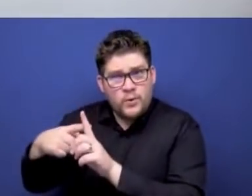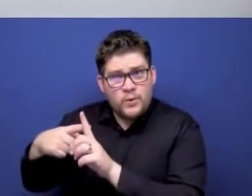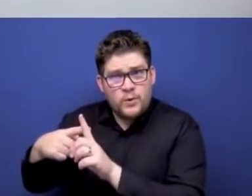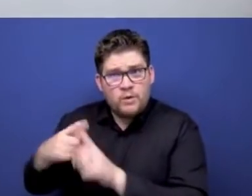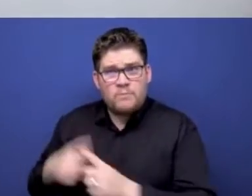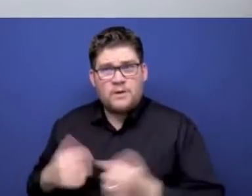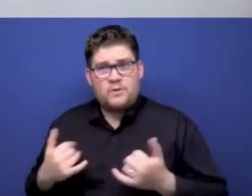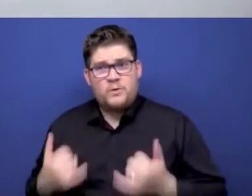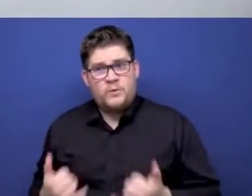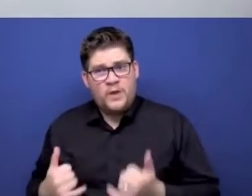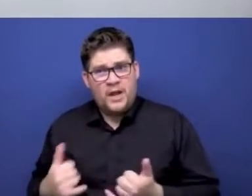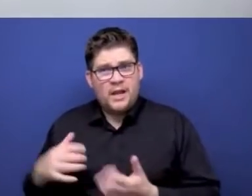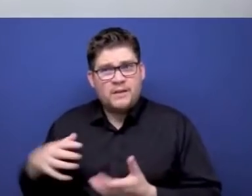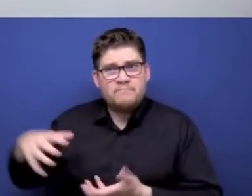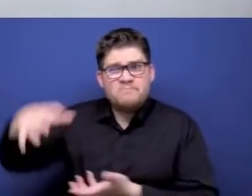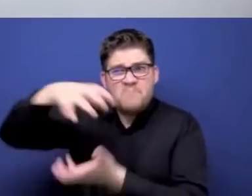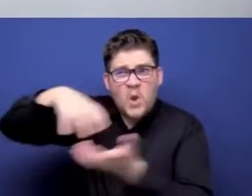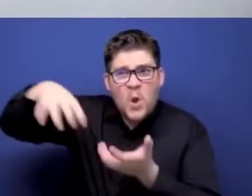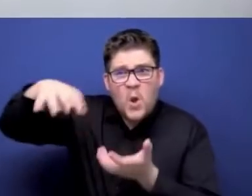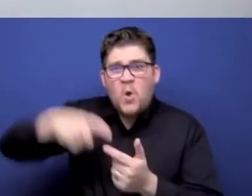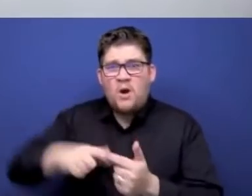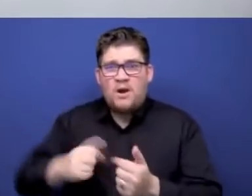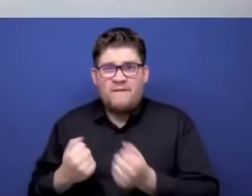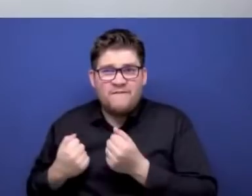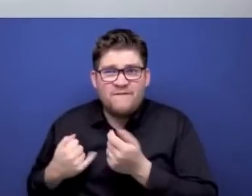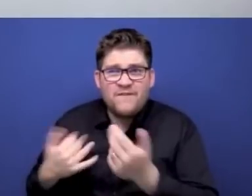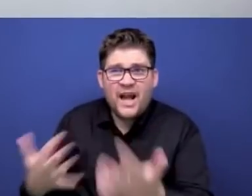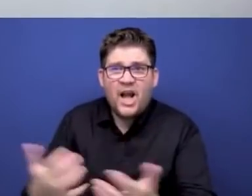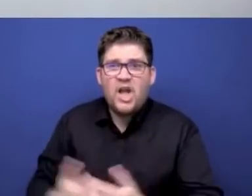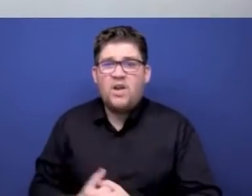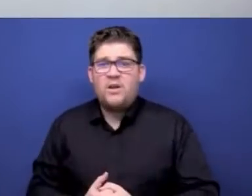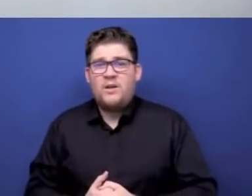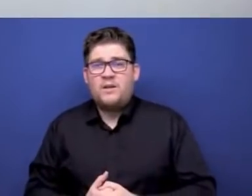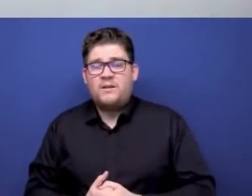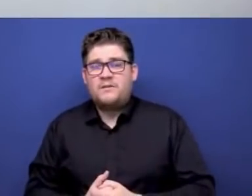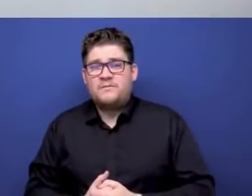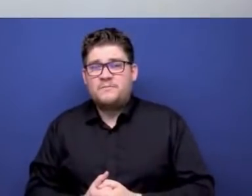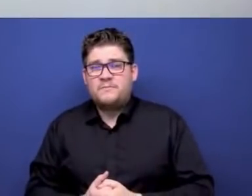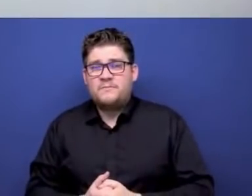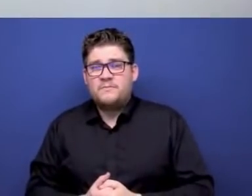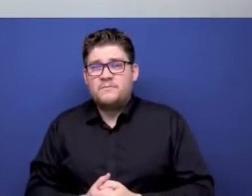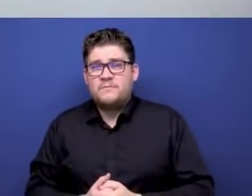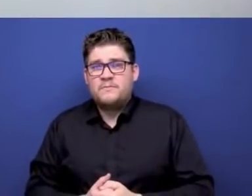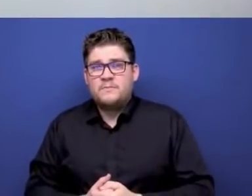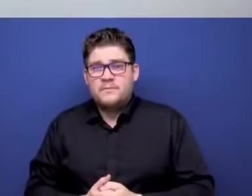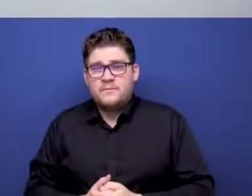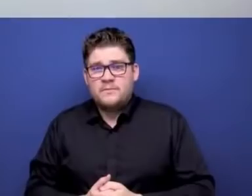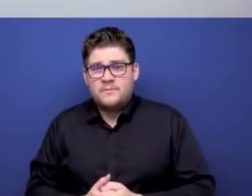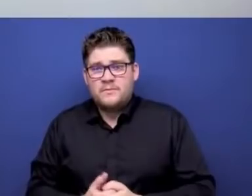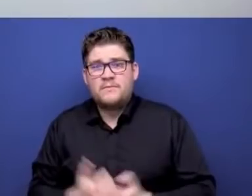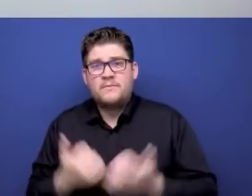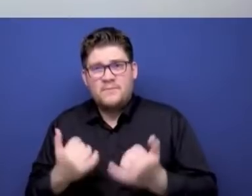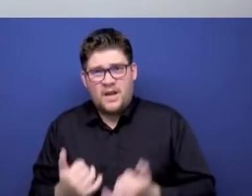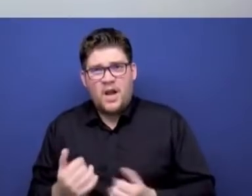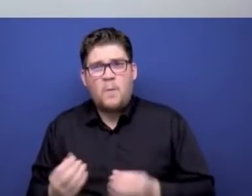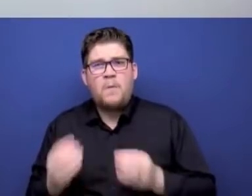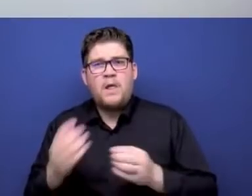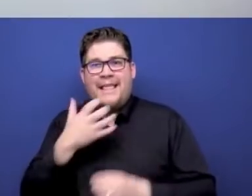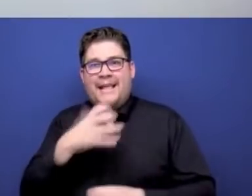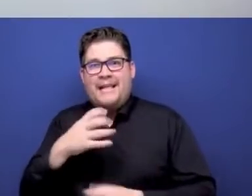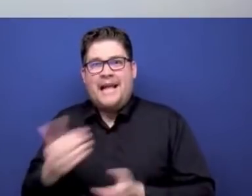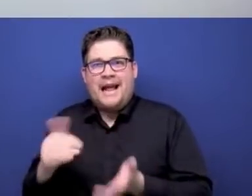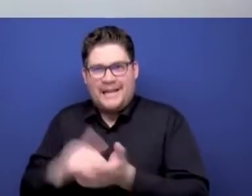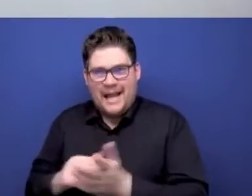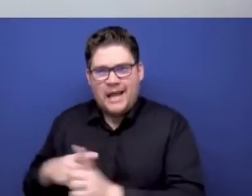and wildfires, the wind conditions are such that we are seeing temperatures go up. So what happens? Who